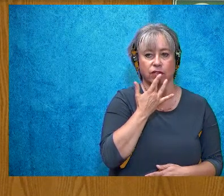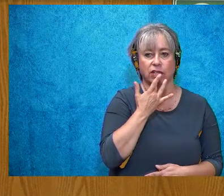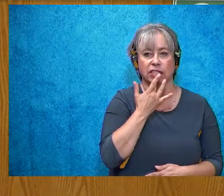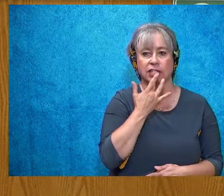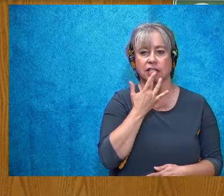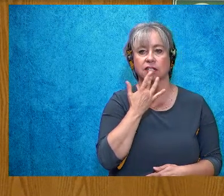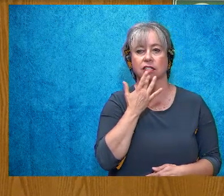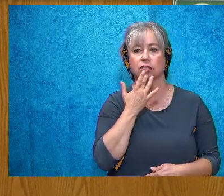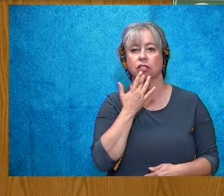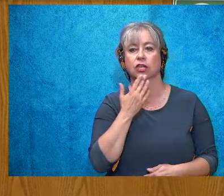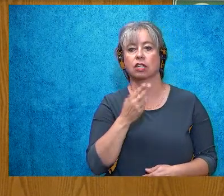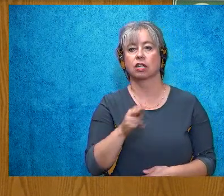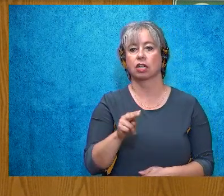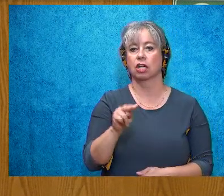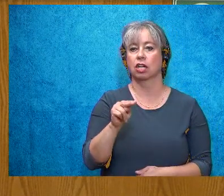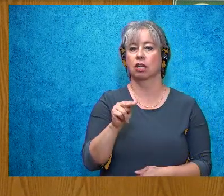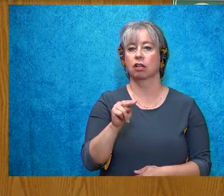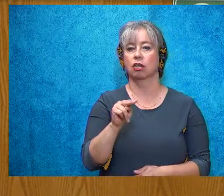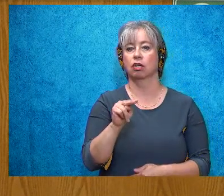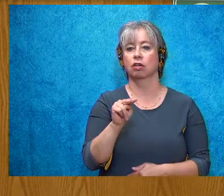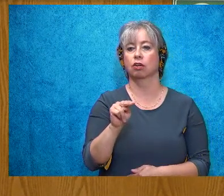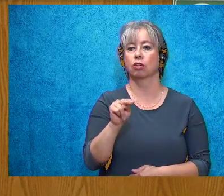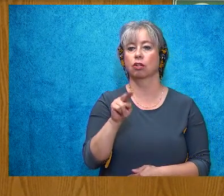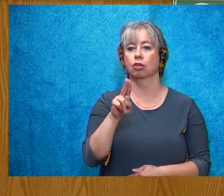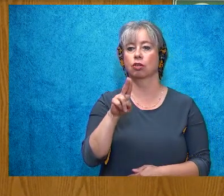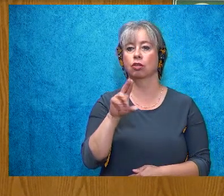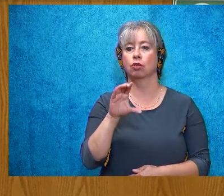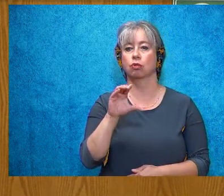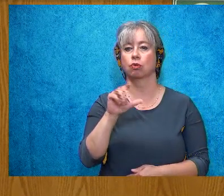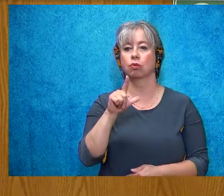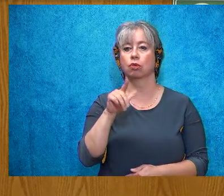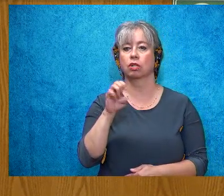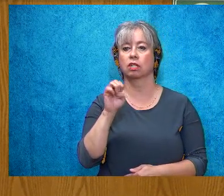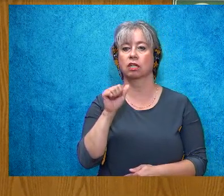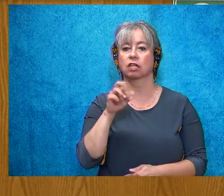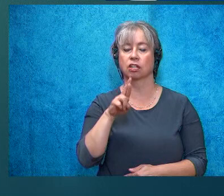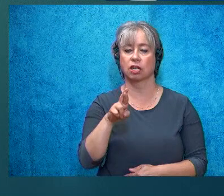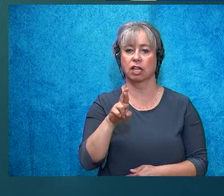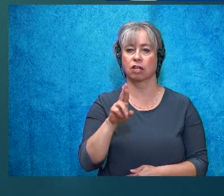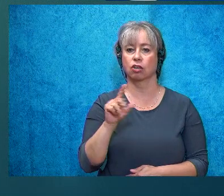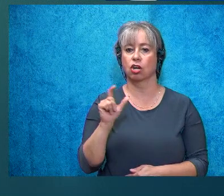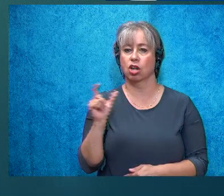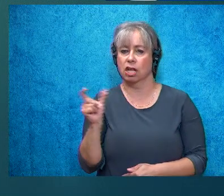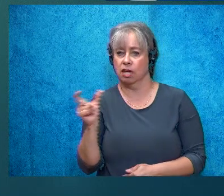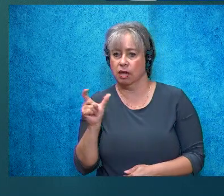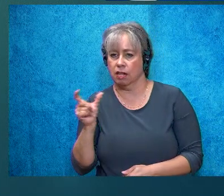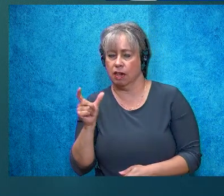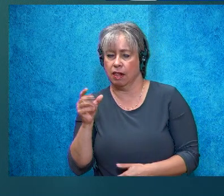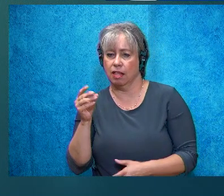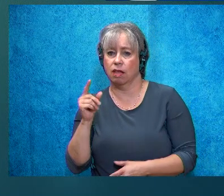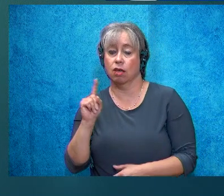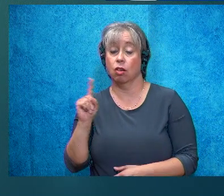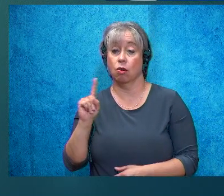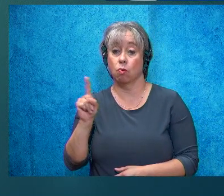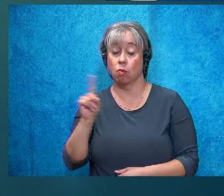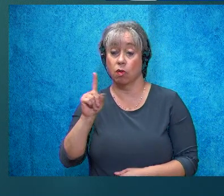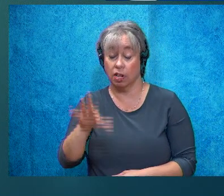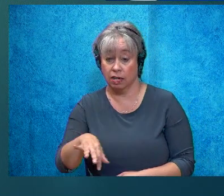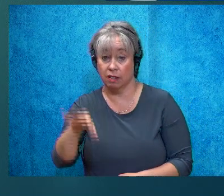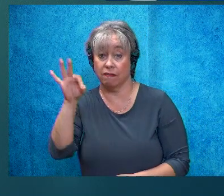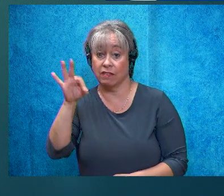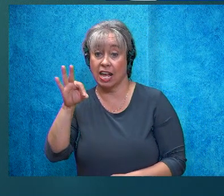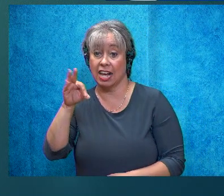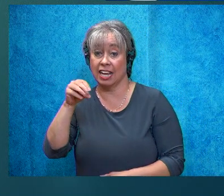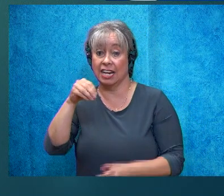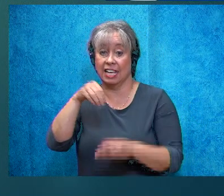with nuclear energy. Nuclear energy is found inside the nucleus of an atom, and that might ring a bell because we